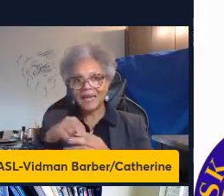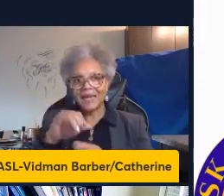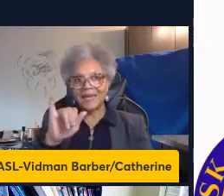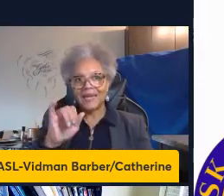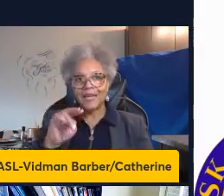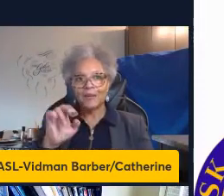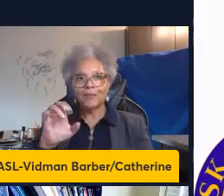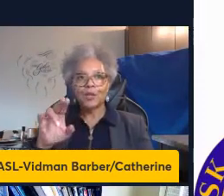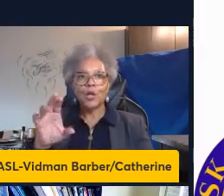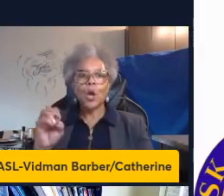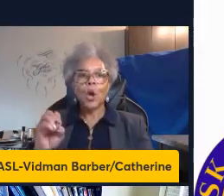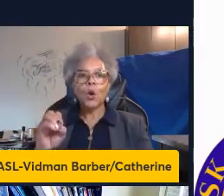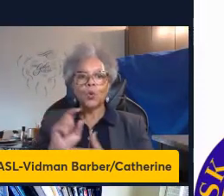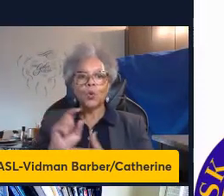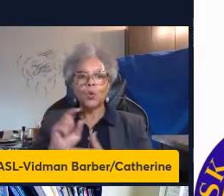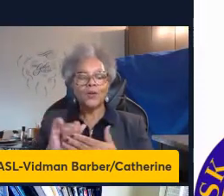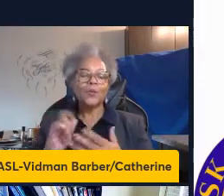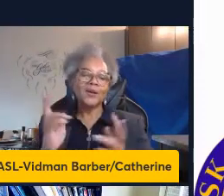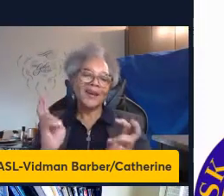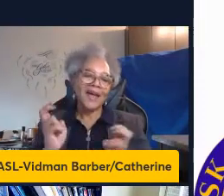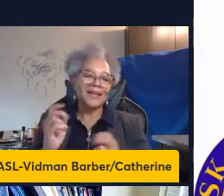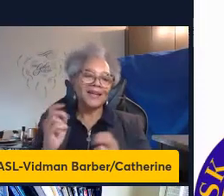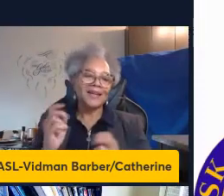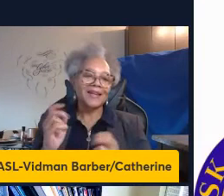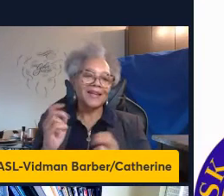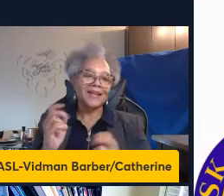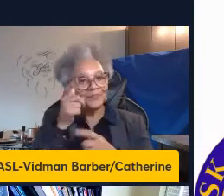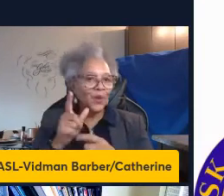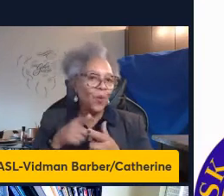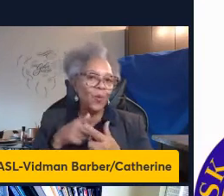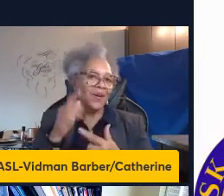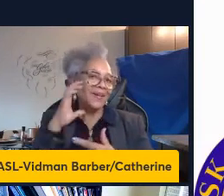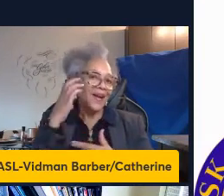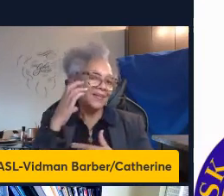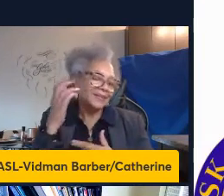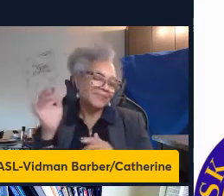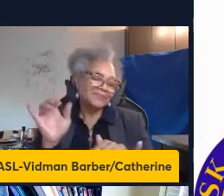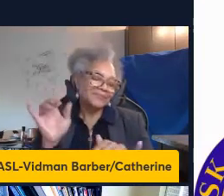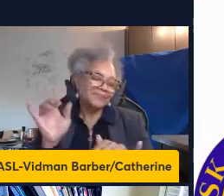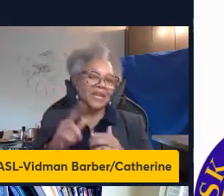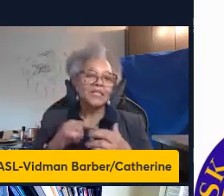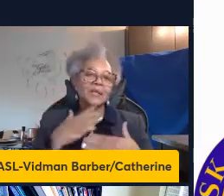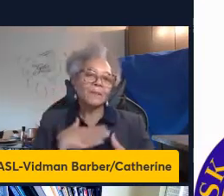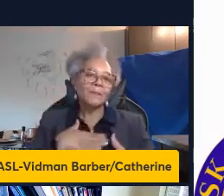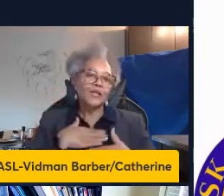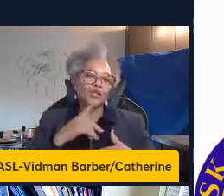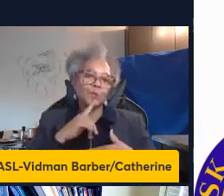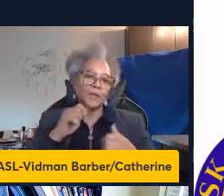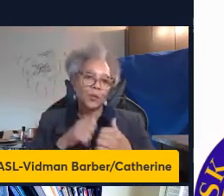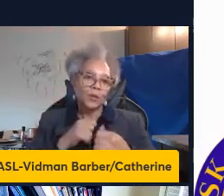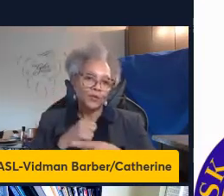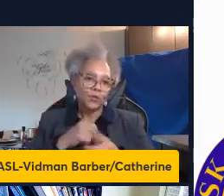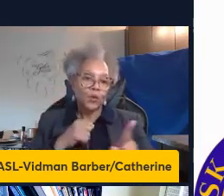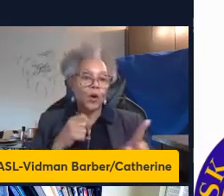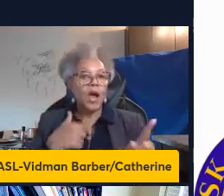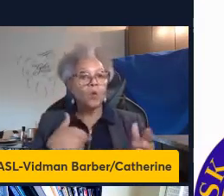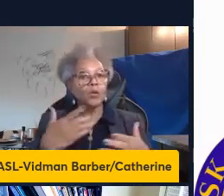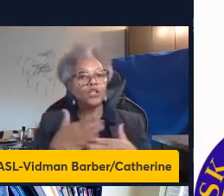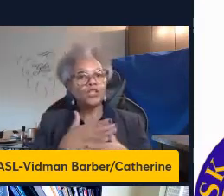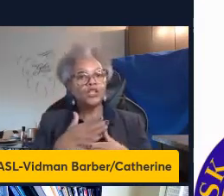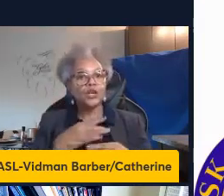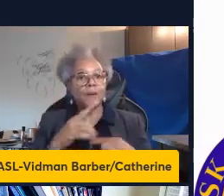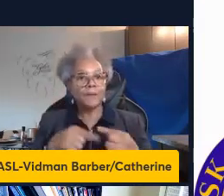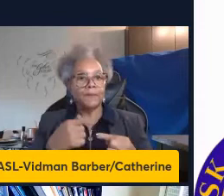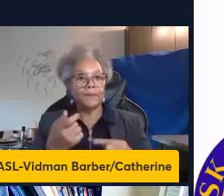we're siblings or cousins or something, and so it's a pleasure to be here with you all. I wanted to share just a little bit about